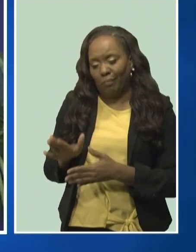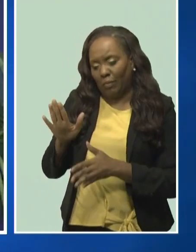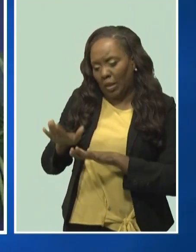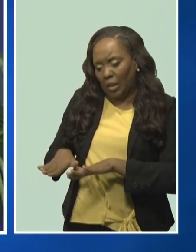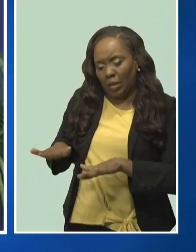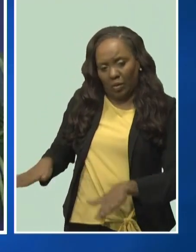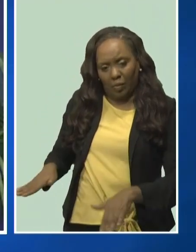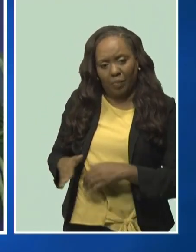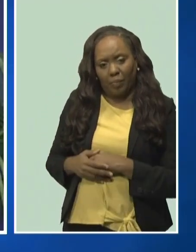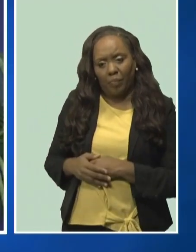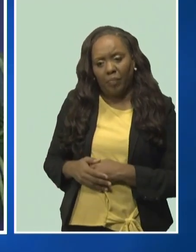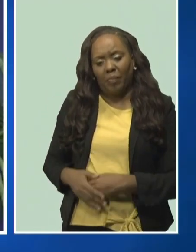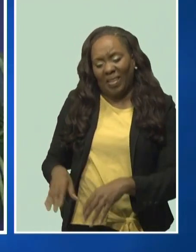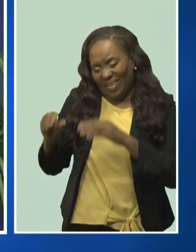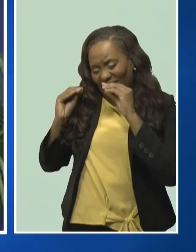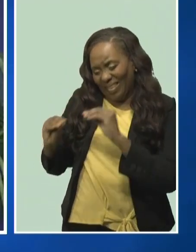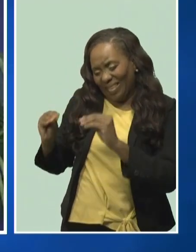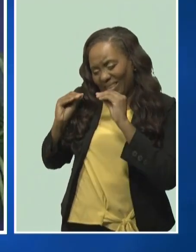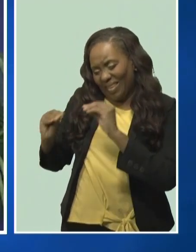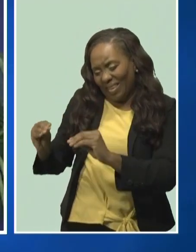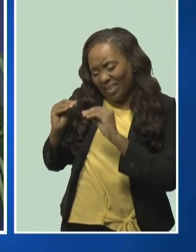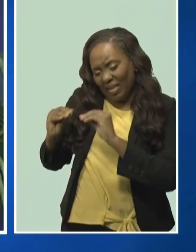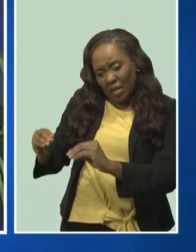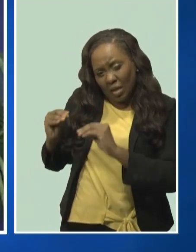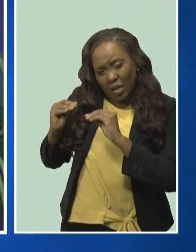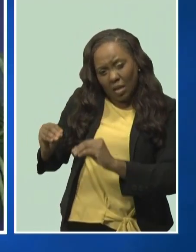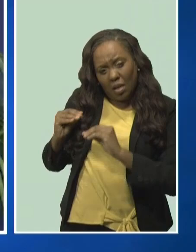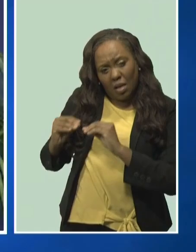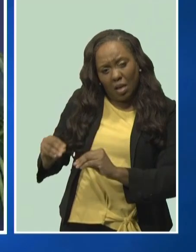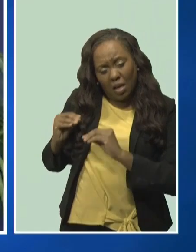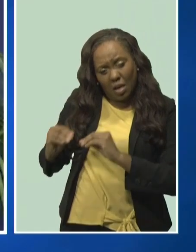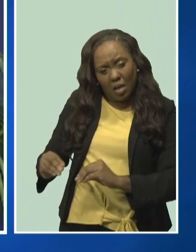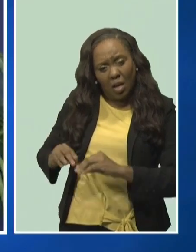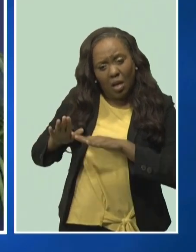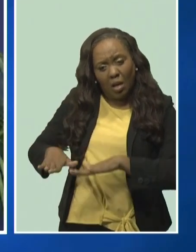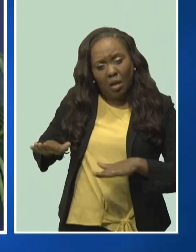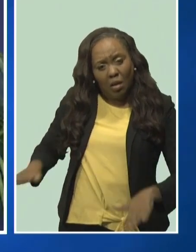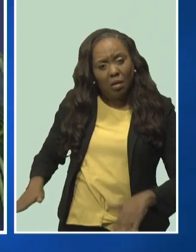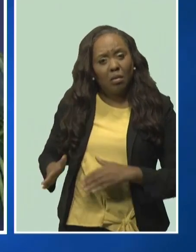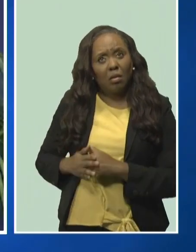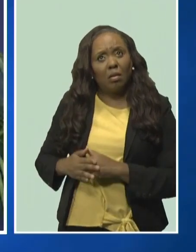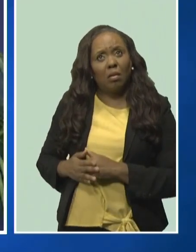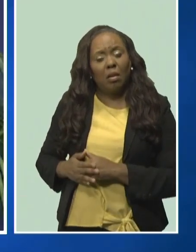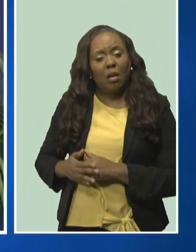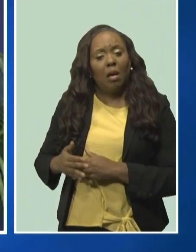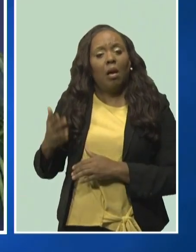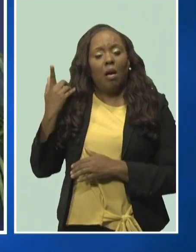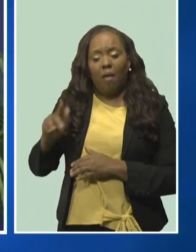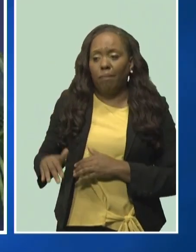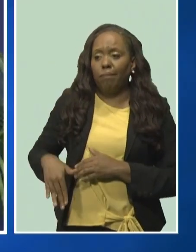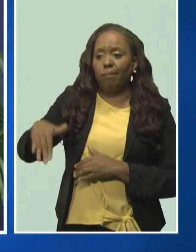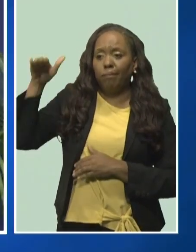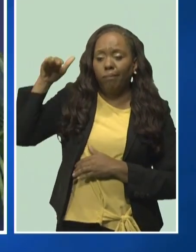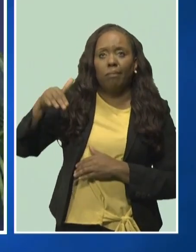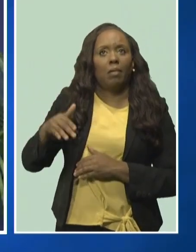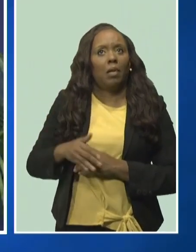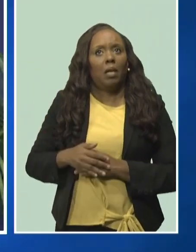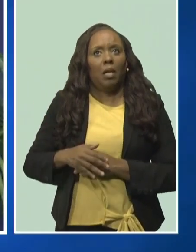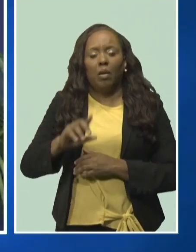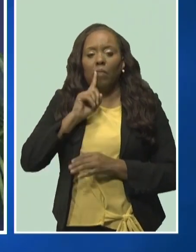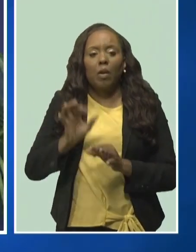on supporting the development and implementation of the next phase of government's financial literacy